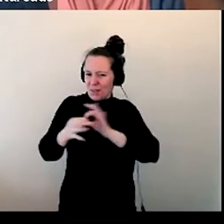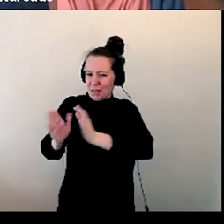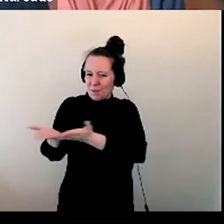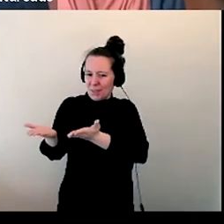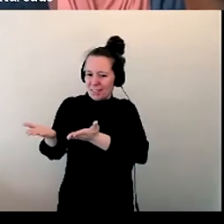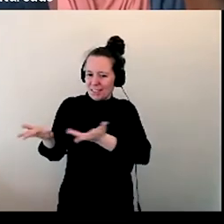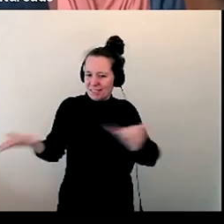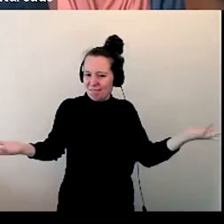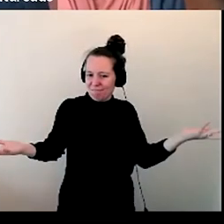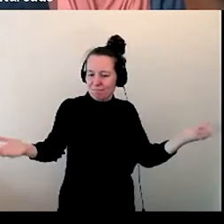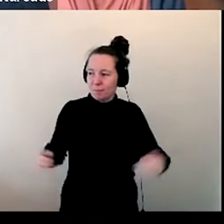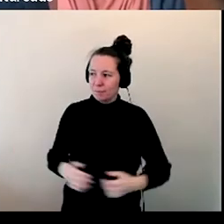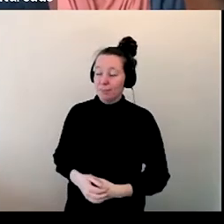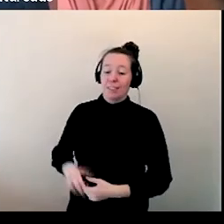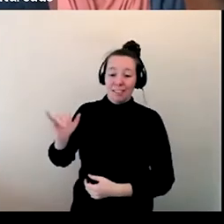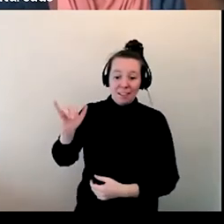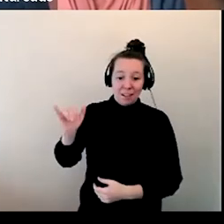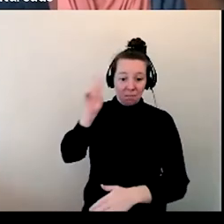What about you, Arundhati?